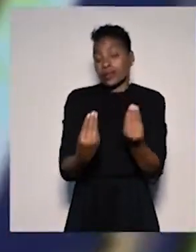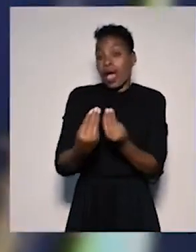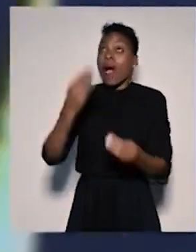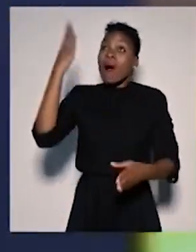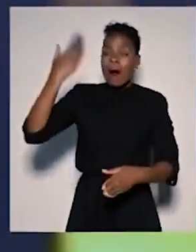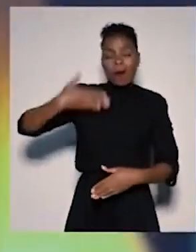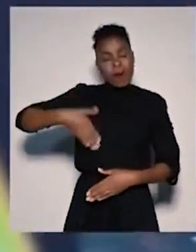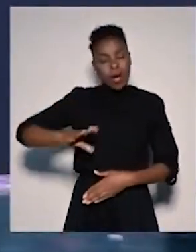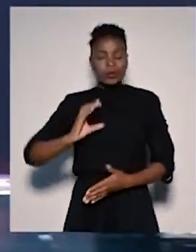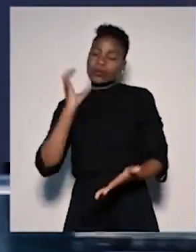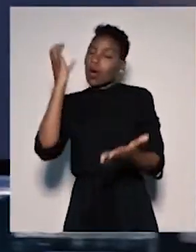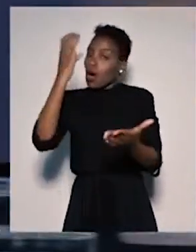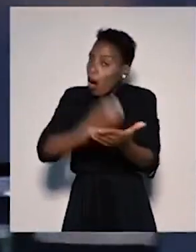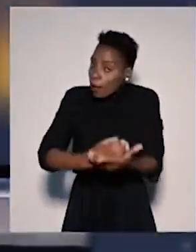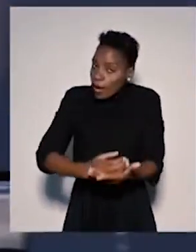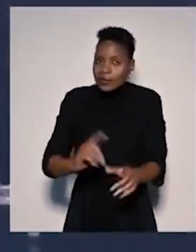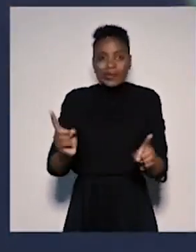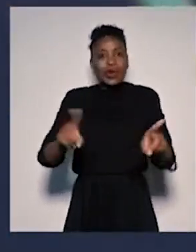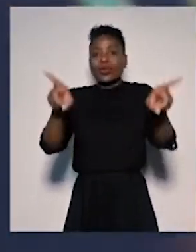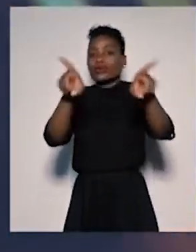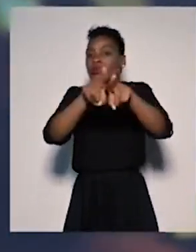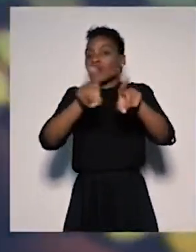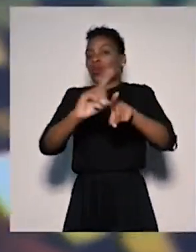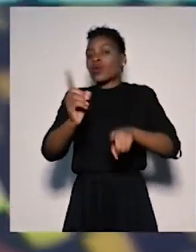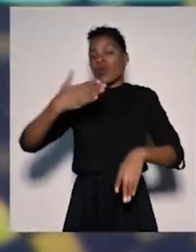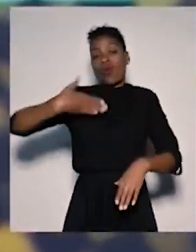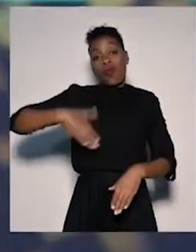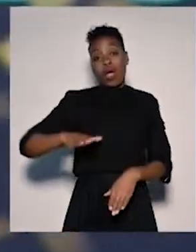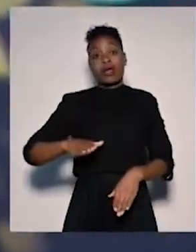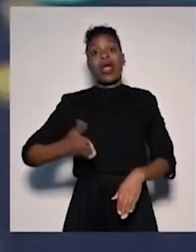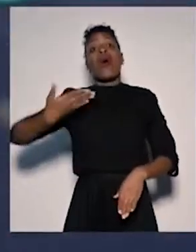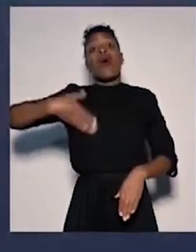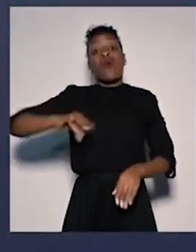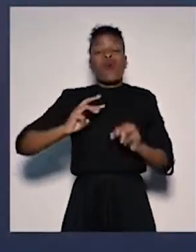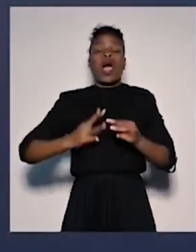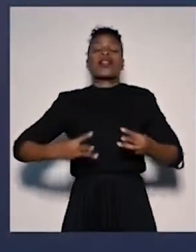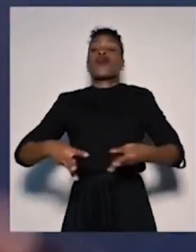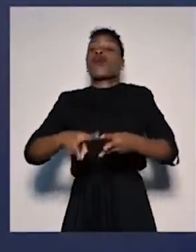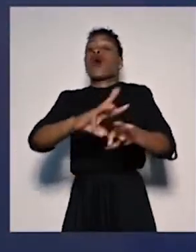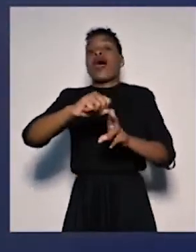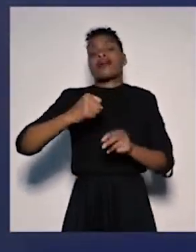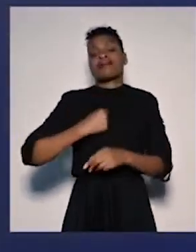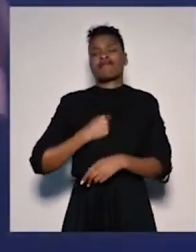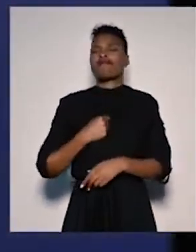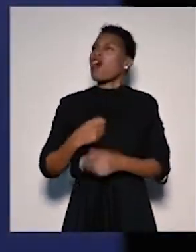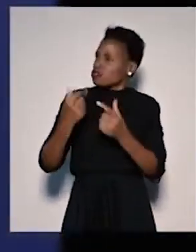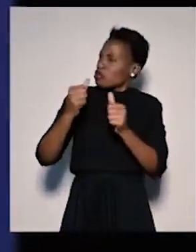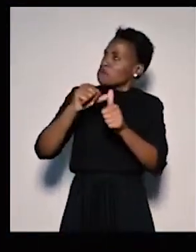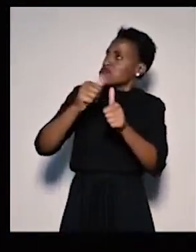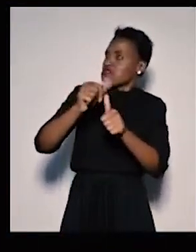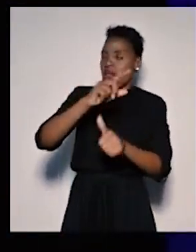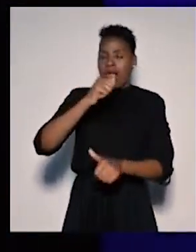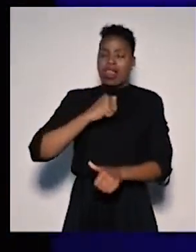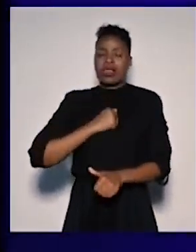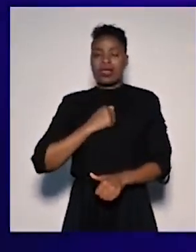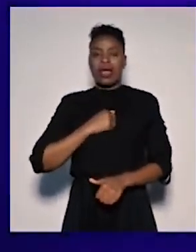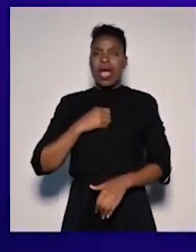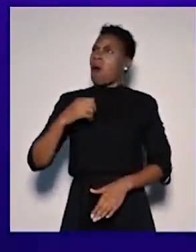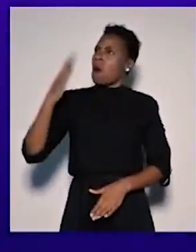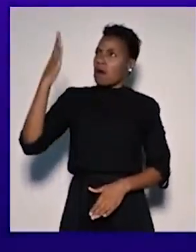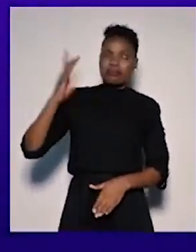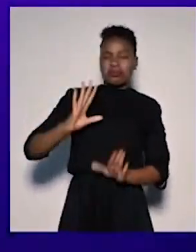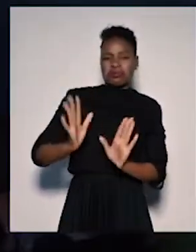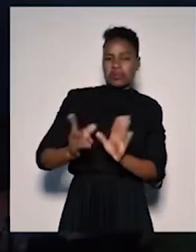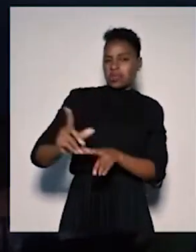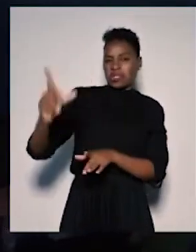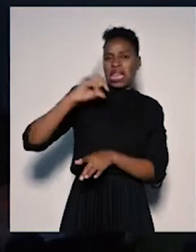what God commands is not what we want. We want our way. We know better than you, God. Marriage out the window. Don't tell me about